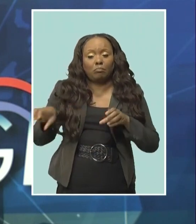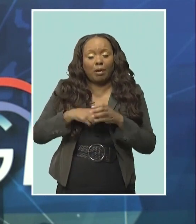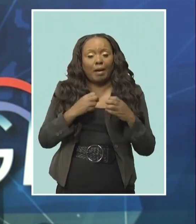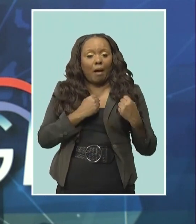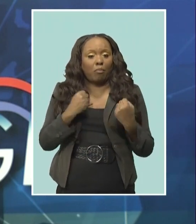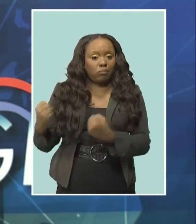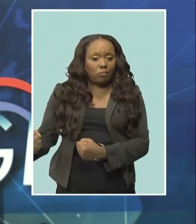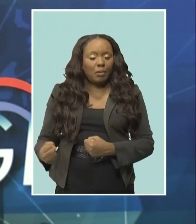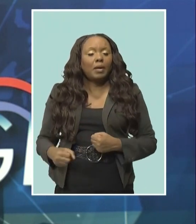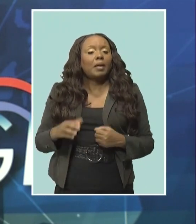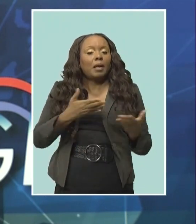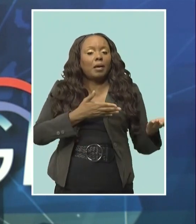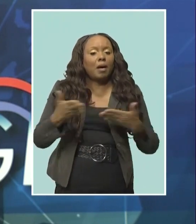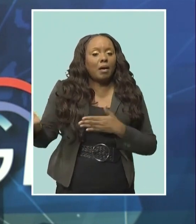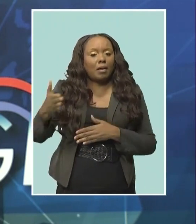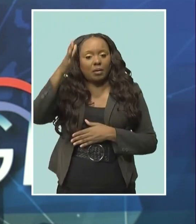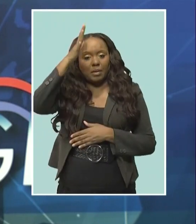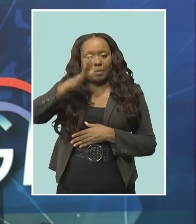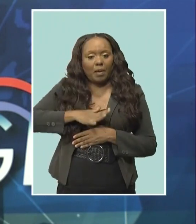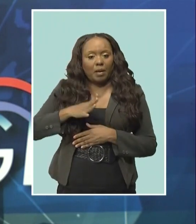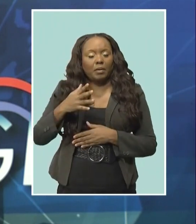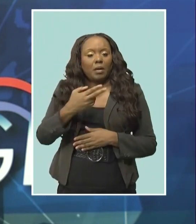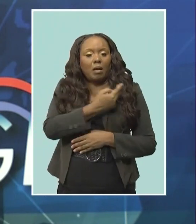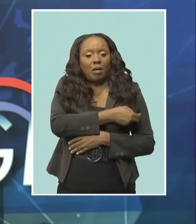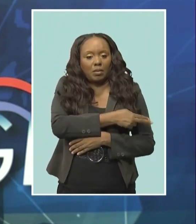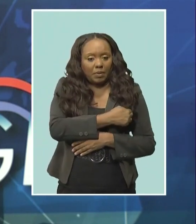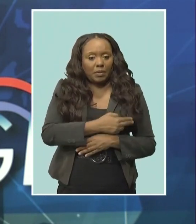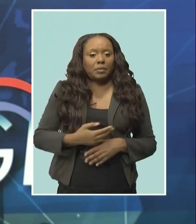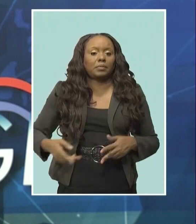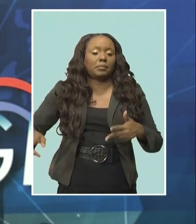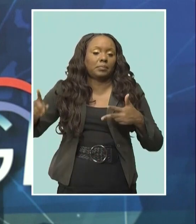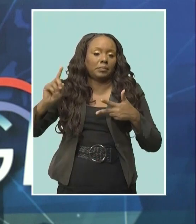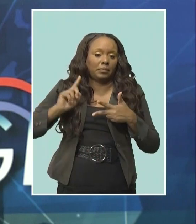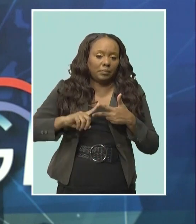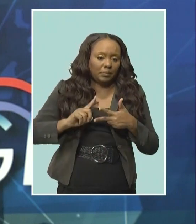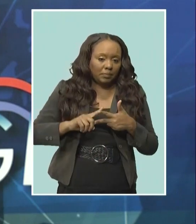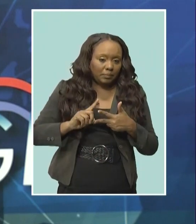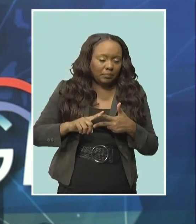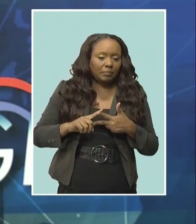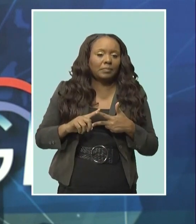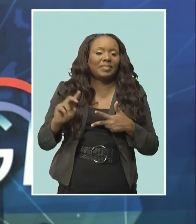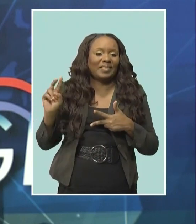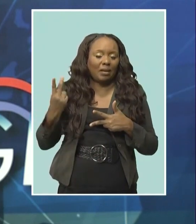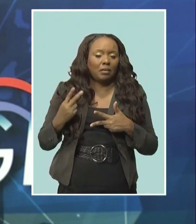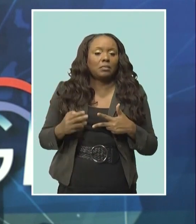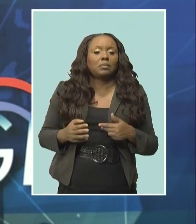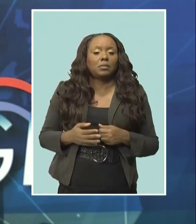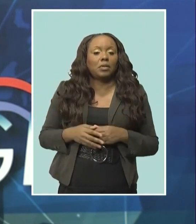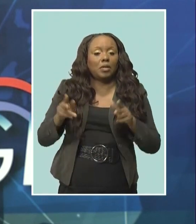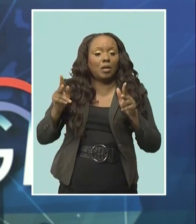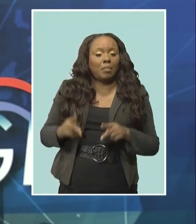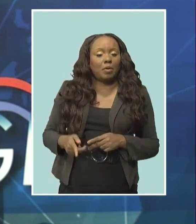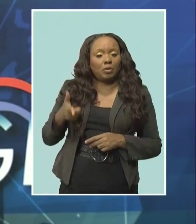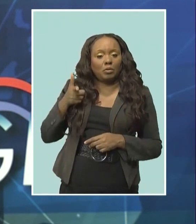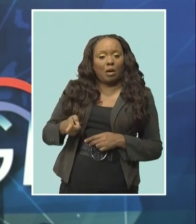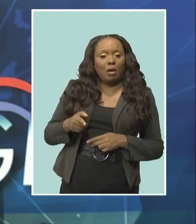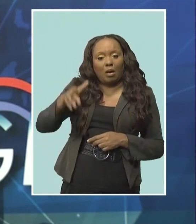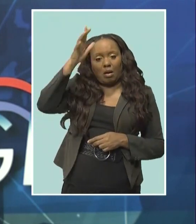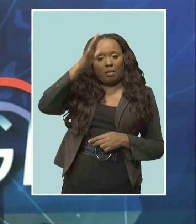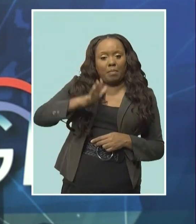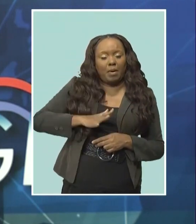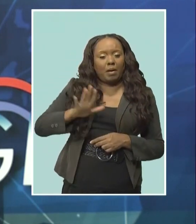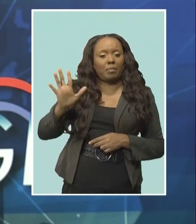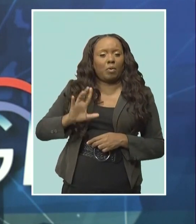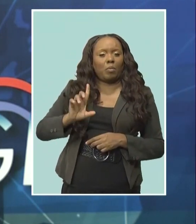was transported to the hospital for treatment. Lawmen say in a separate incident, a man was shot around 1:30